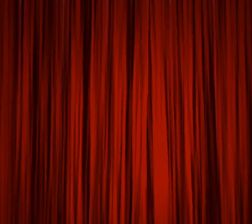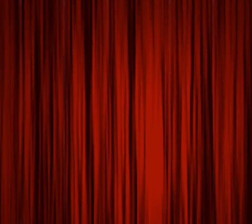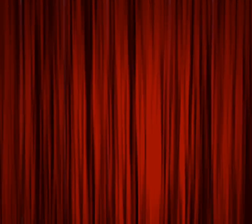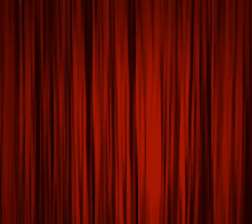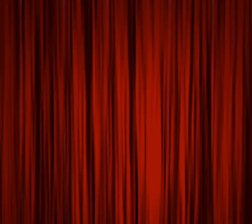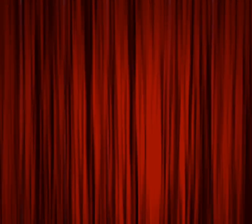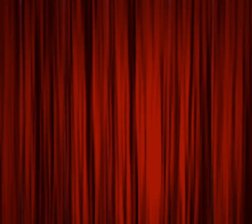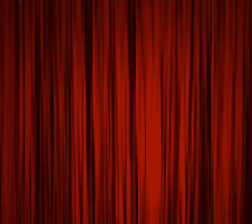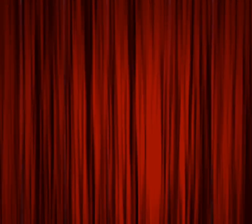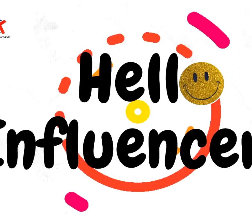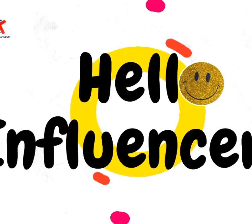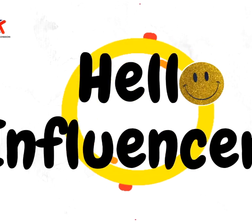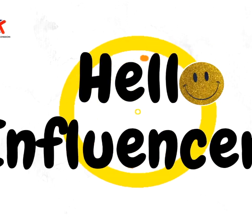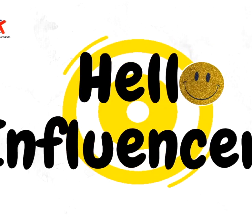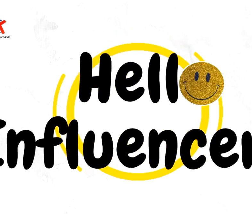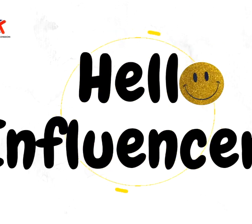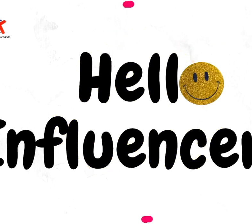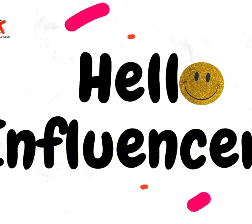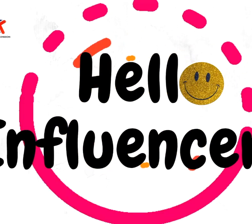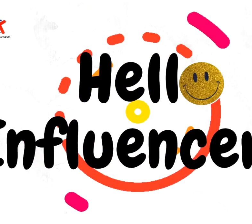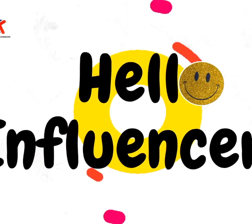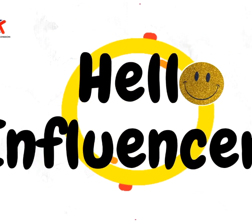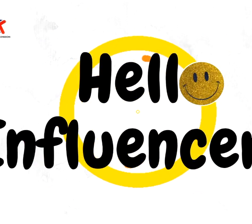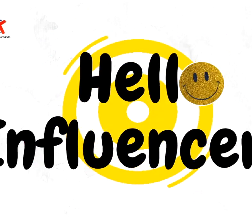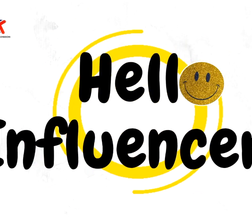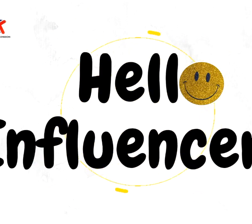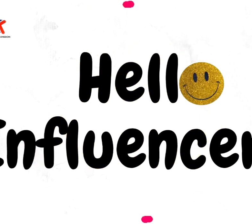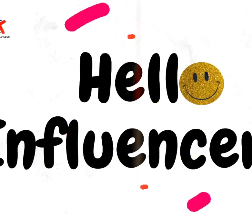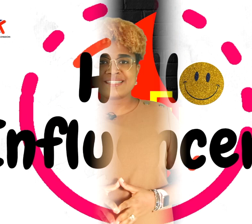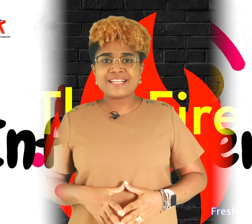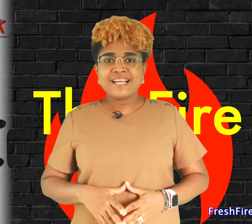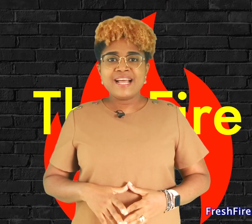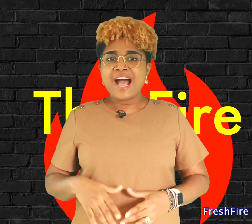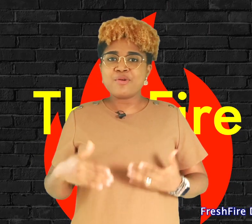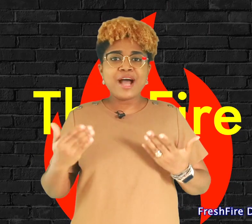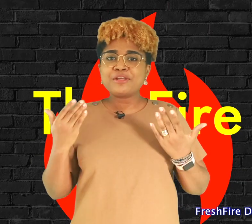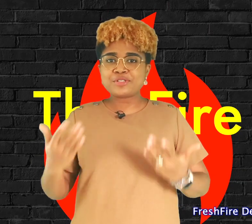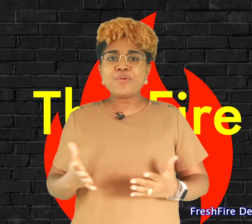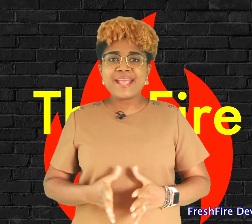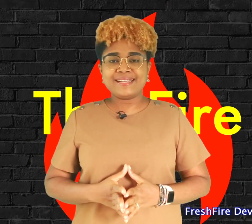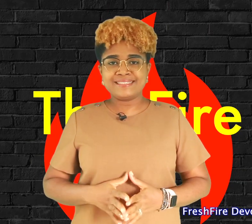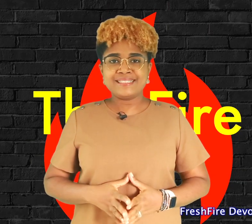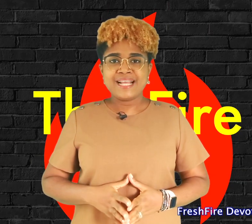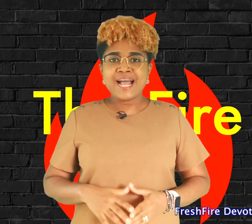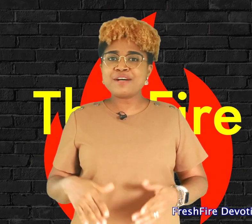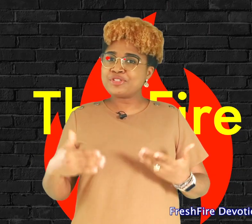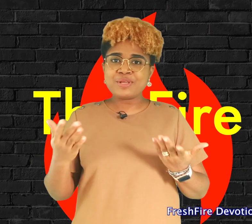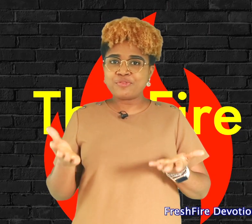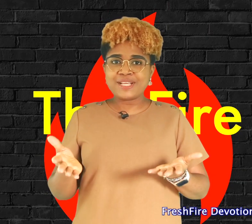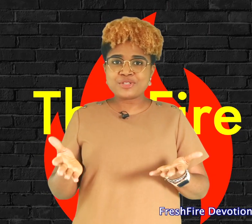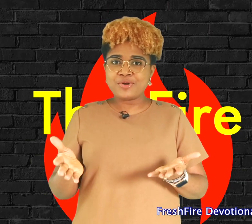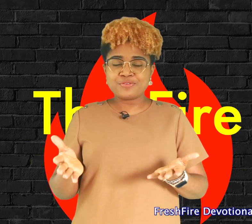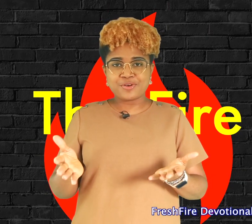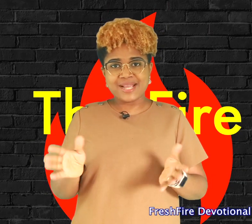Hallelujah. Amen. Hello, guys. Hello, influencers. How are you doing? How did